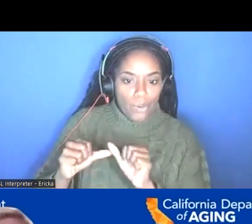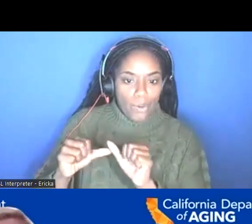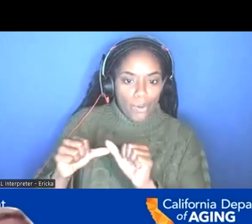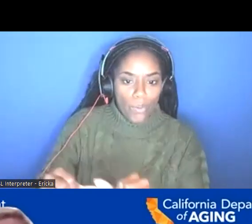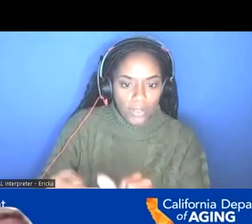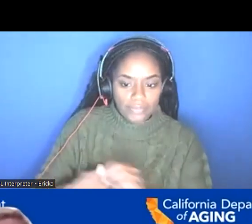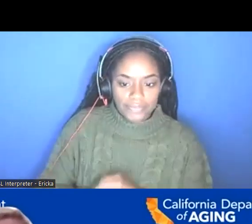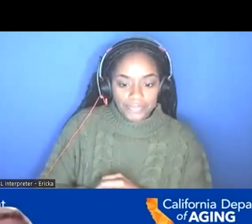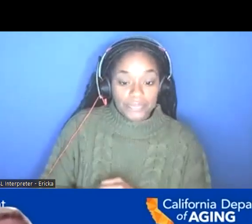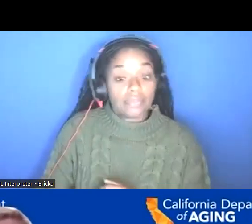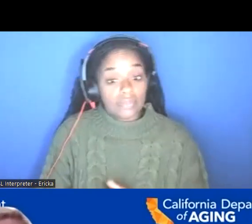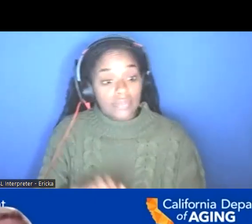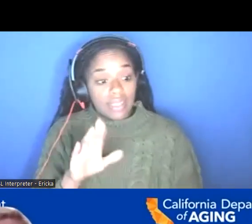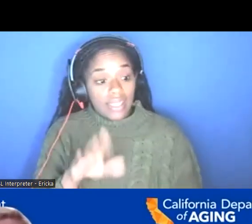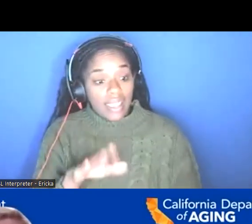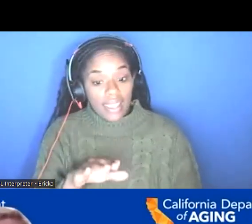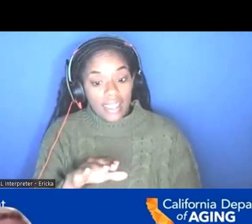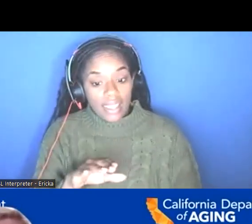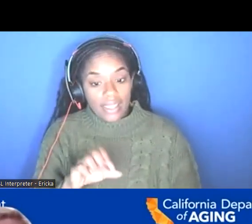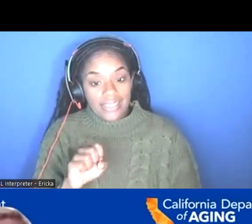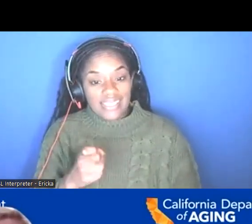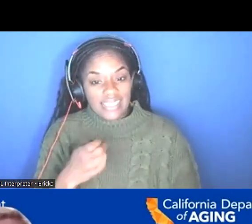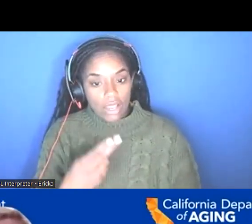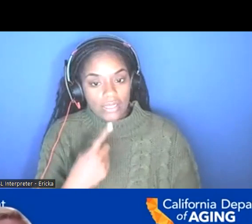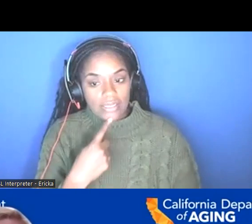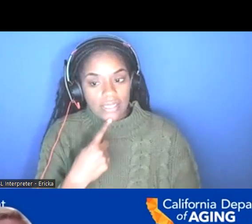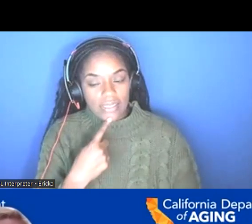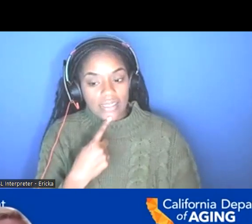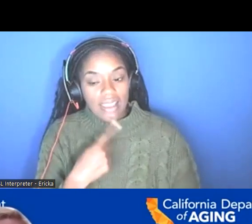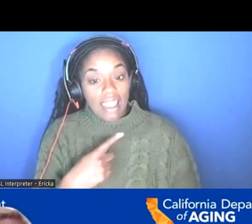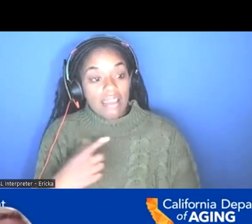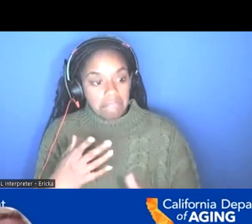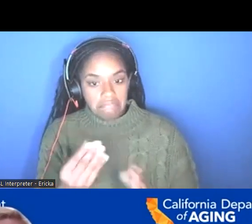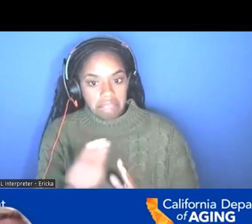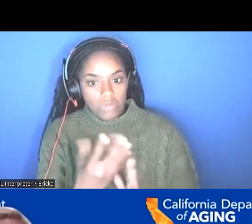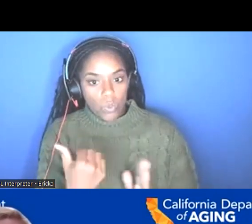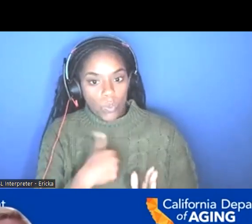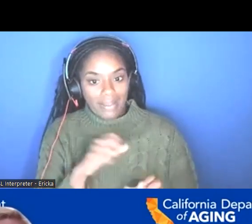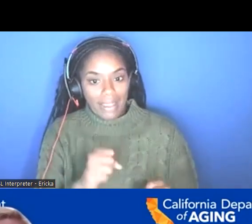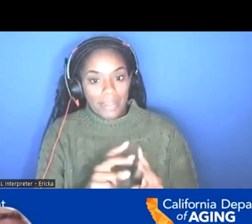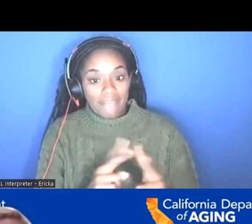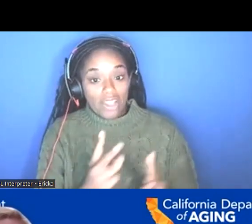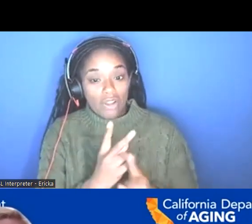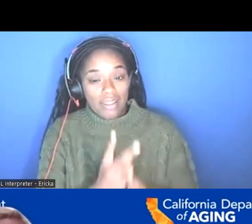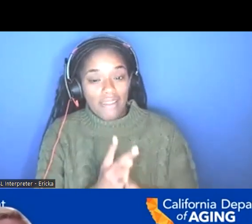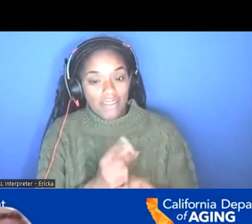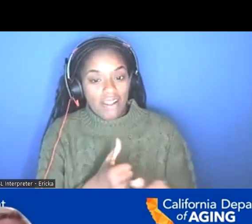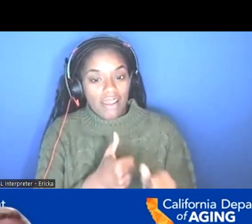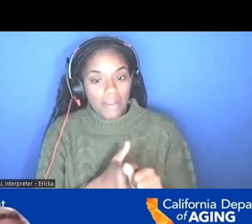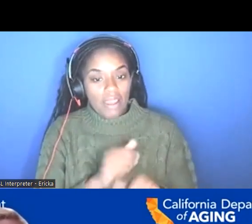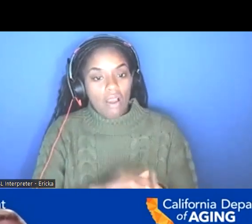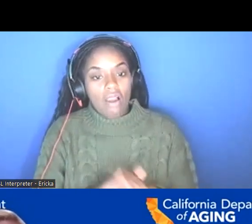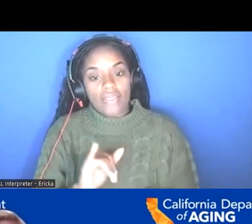And yeah, I also think, Sarita, to your point, we can be very careful in our updates on the initiative